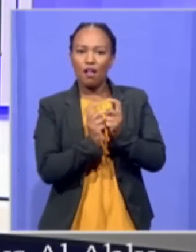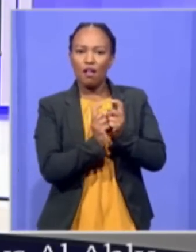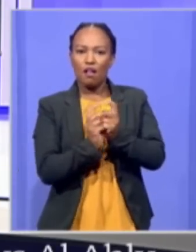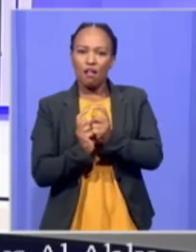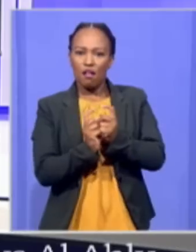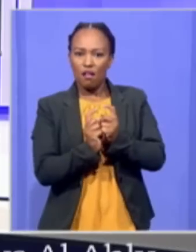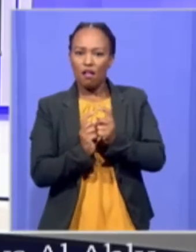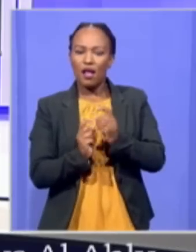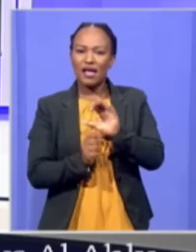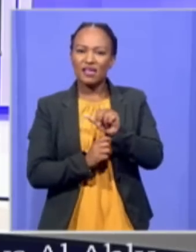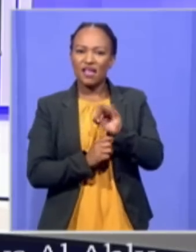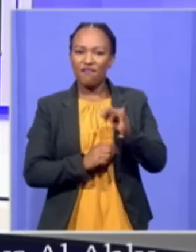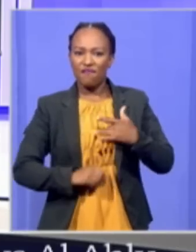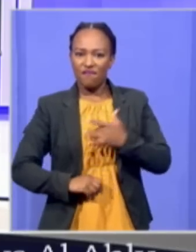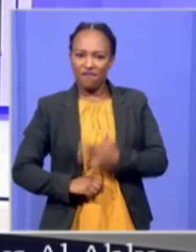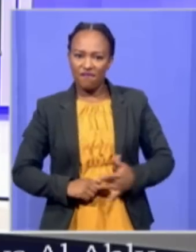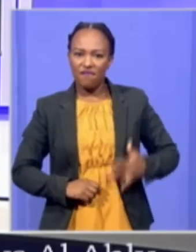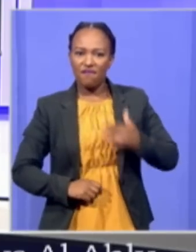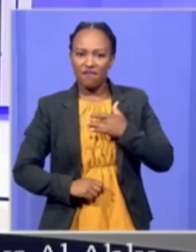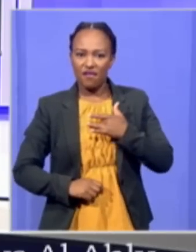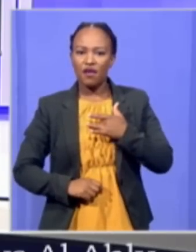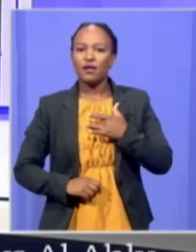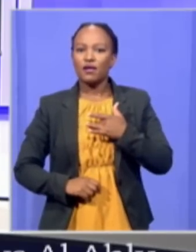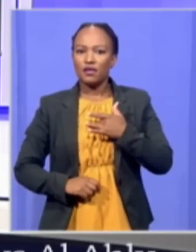CAF Championship